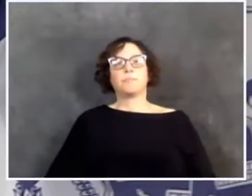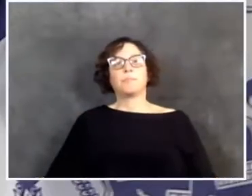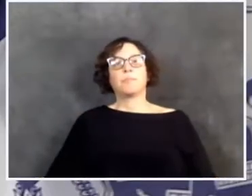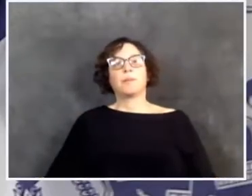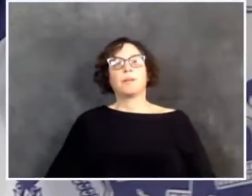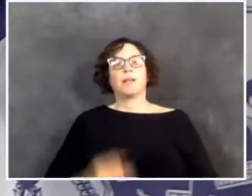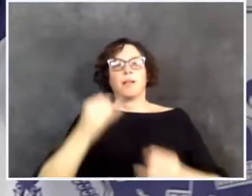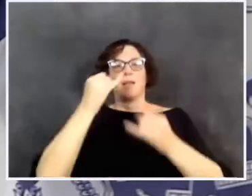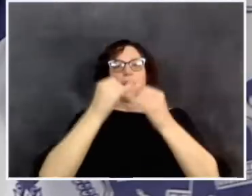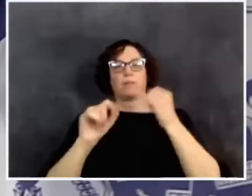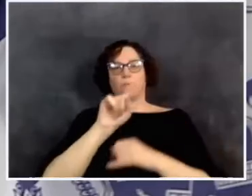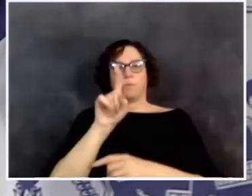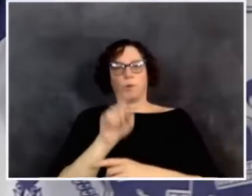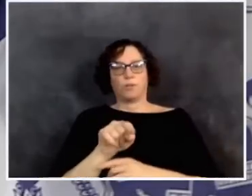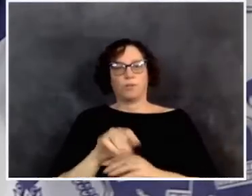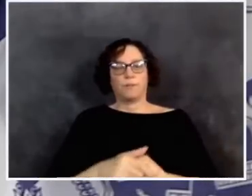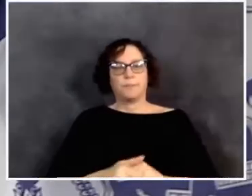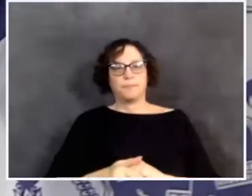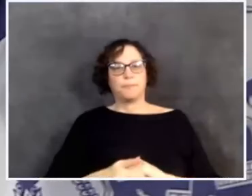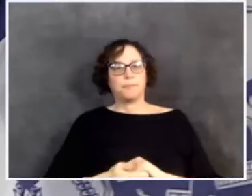Jacob?